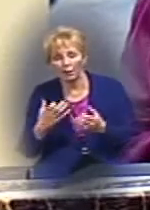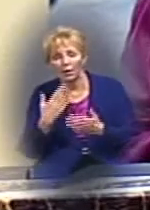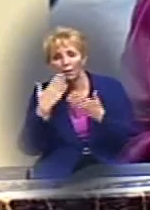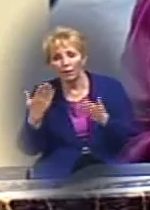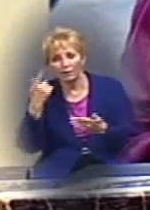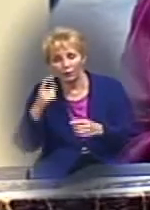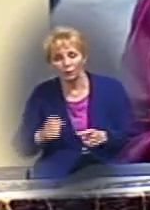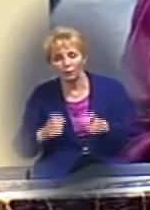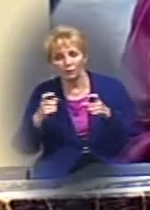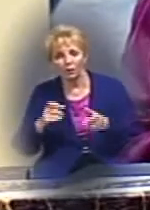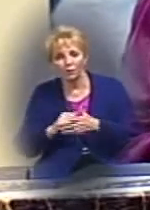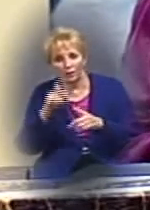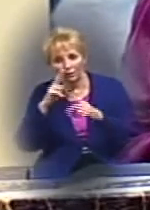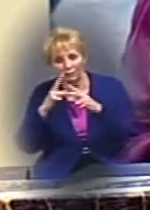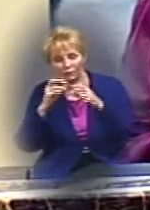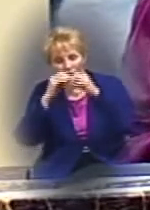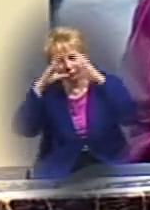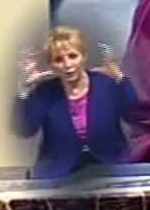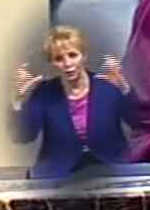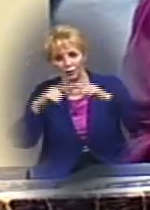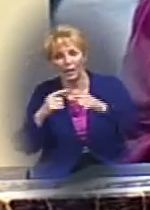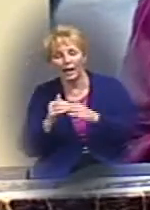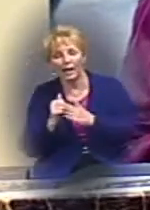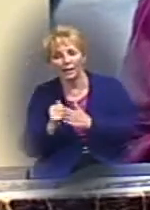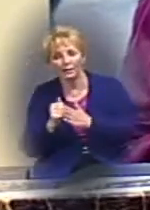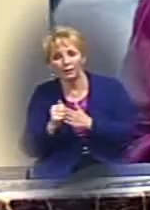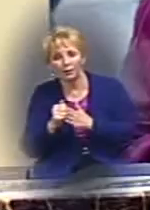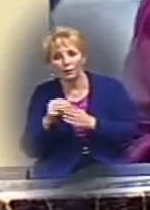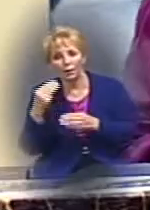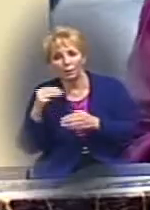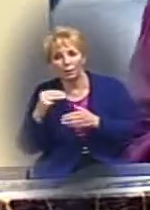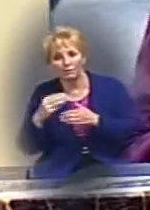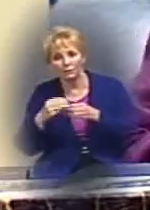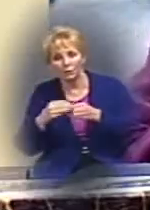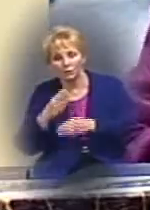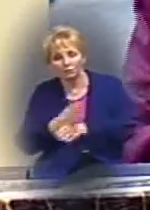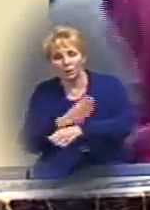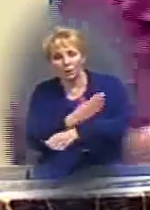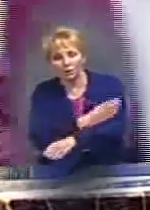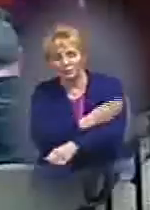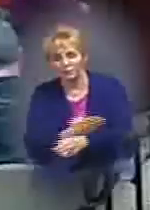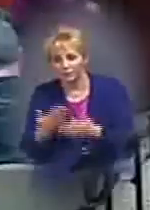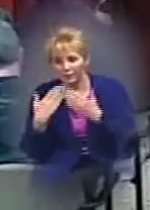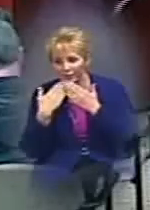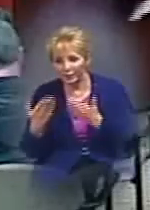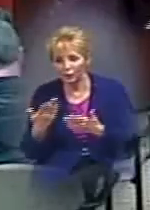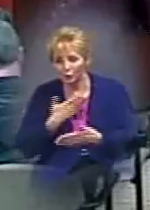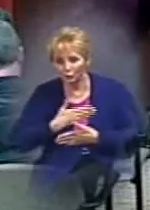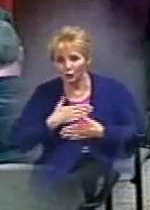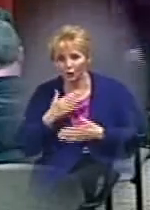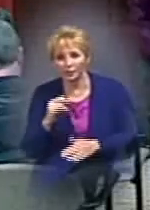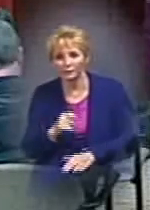you for providing the vision and leadership in moving Morganton forward. Thank you. Thank you, Ms. Wickstead. Appreciate it.